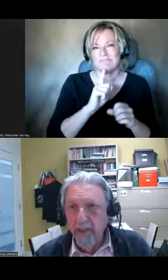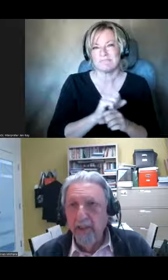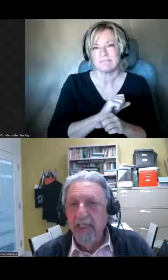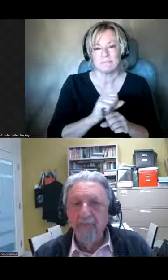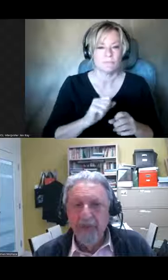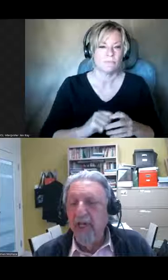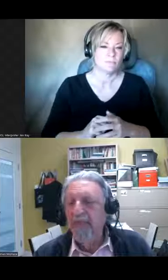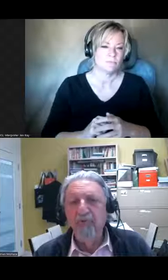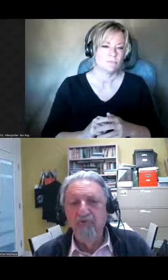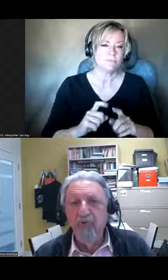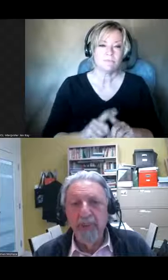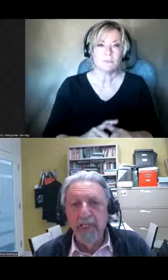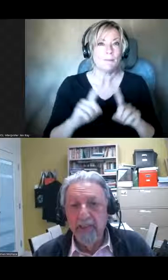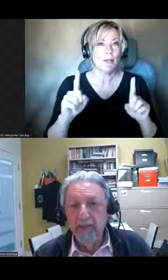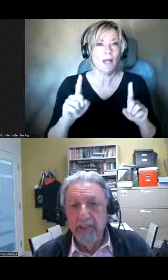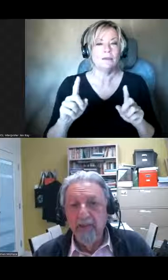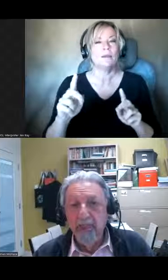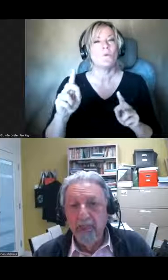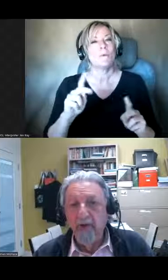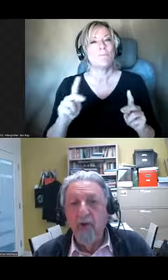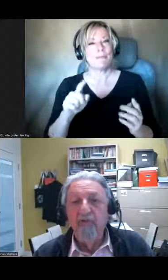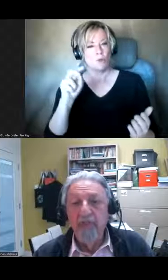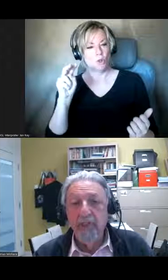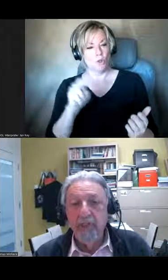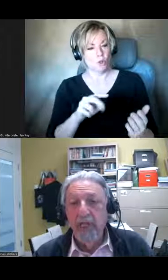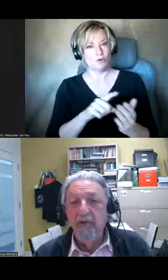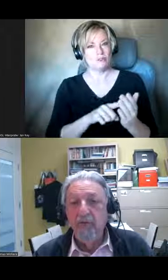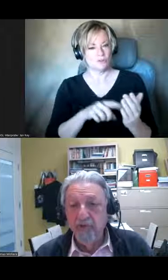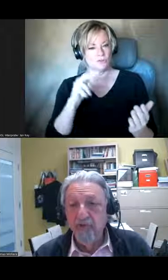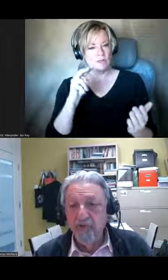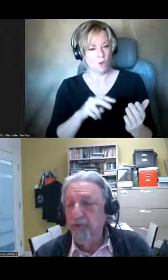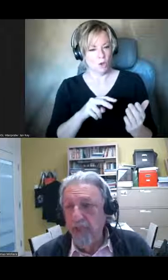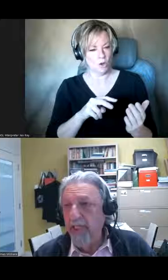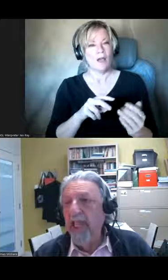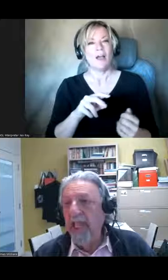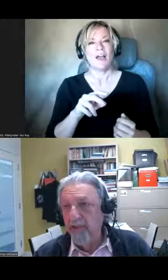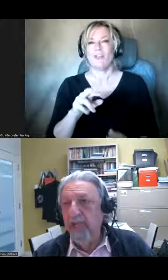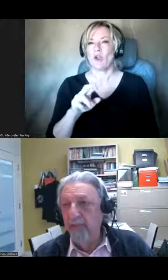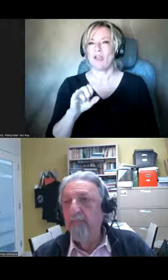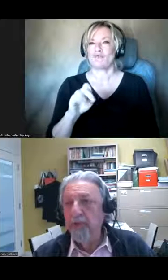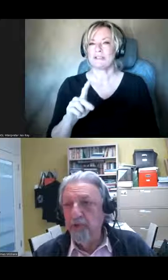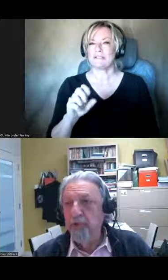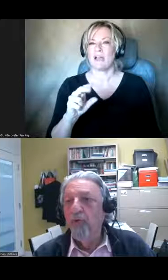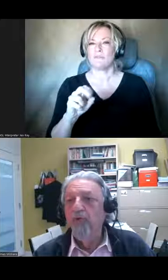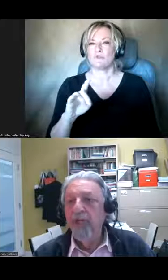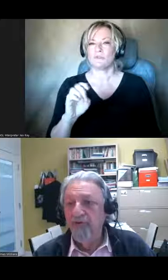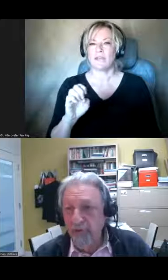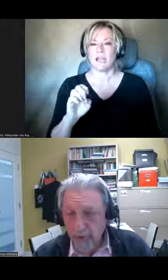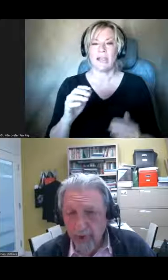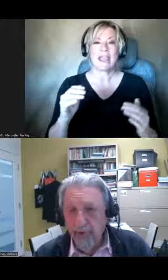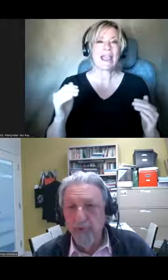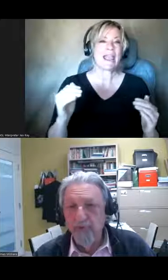But every time people have looked at it, they are often at risk of suicide, as much or